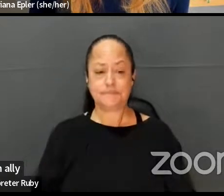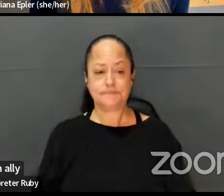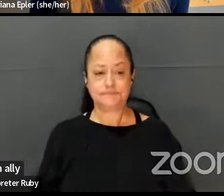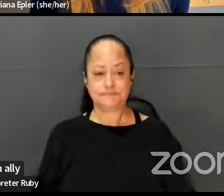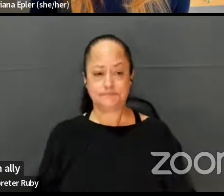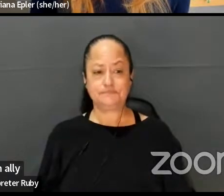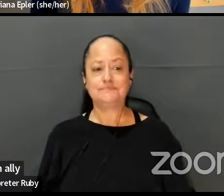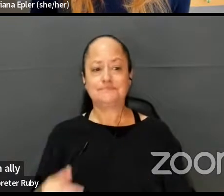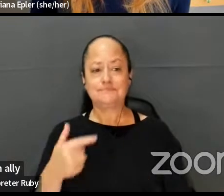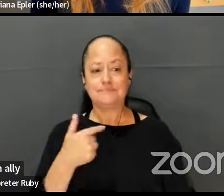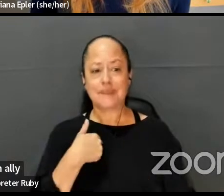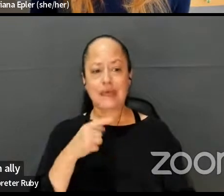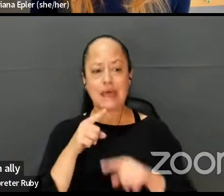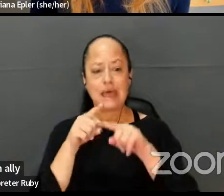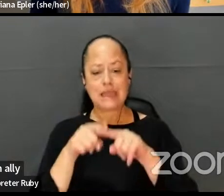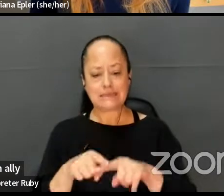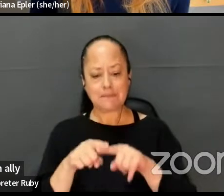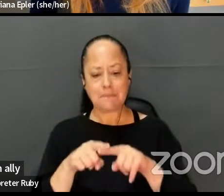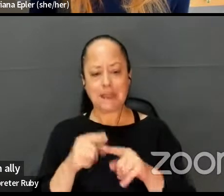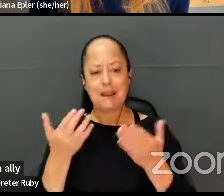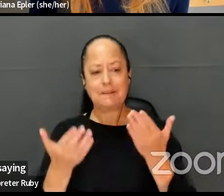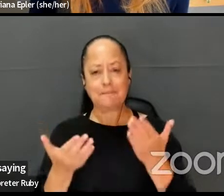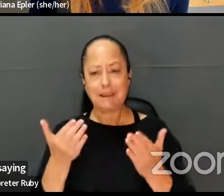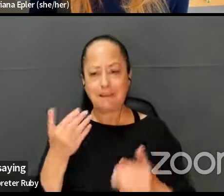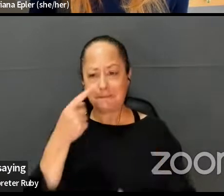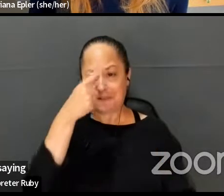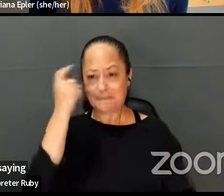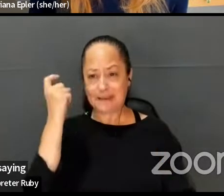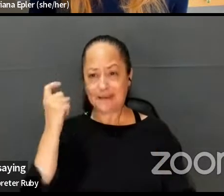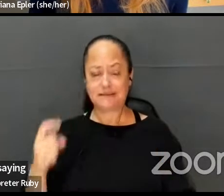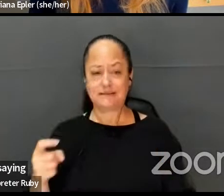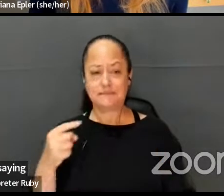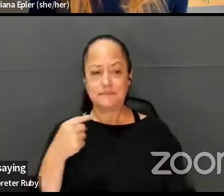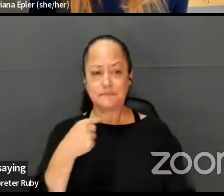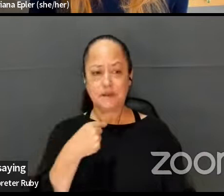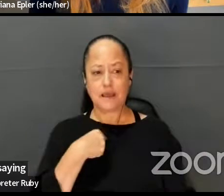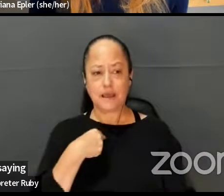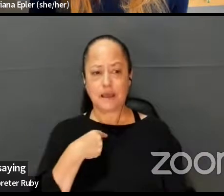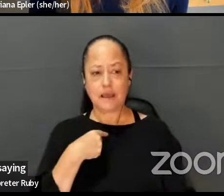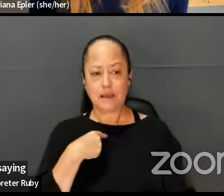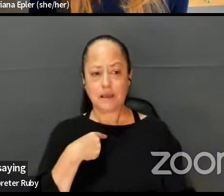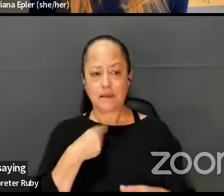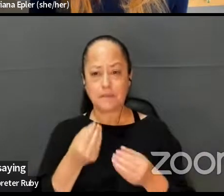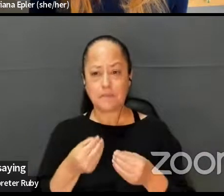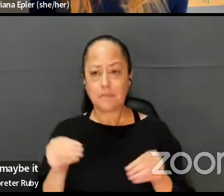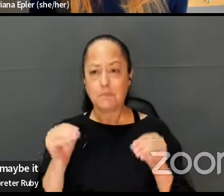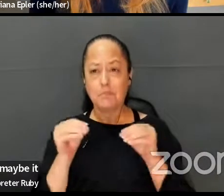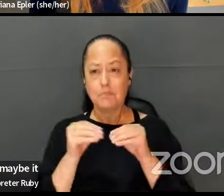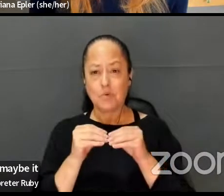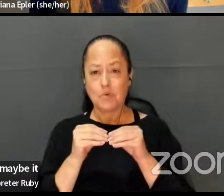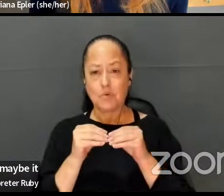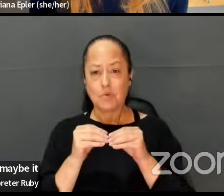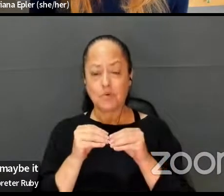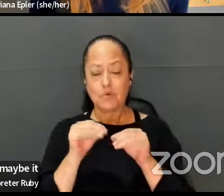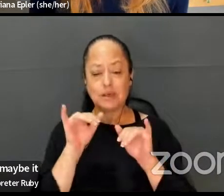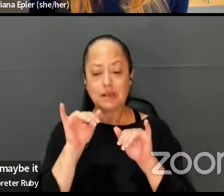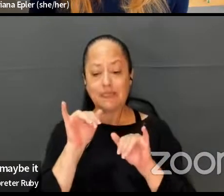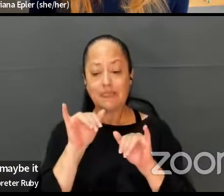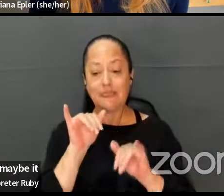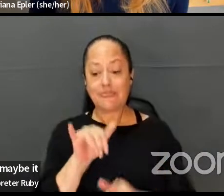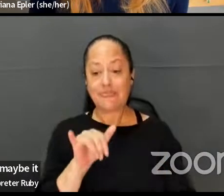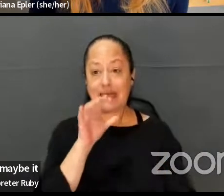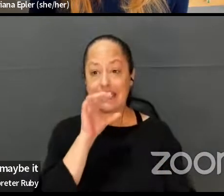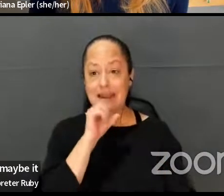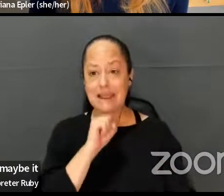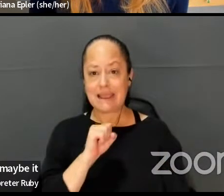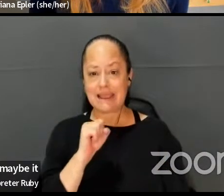And I depend, and maybe it's because I'm much more still at this age, very much